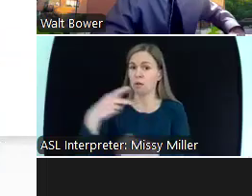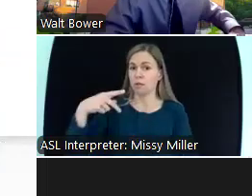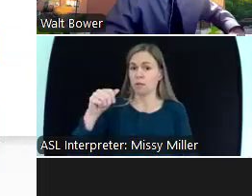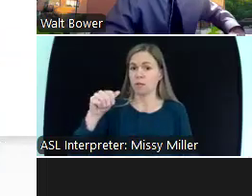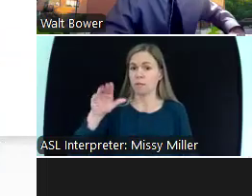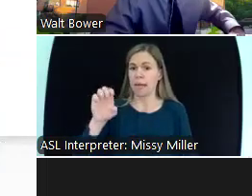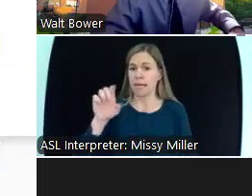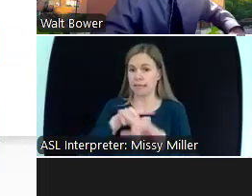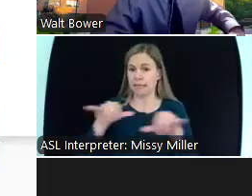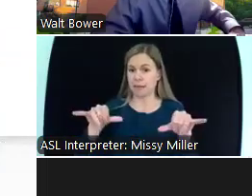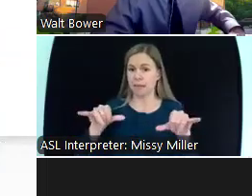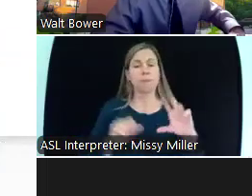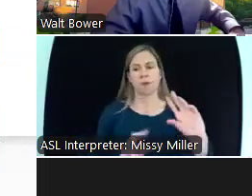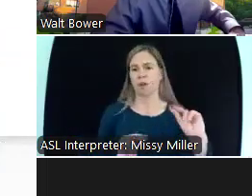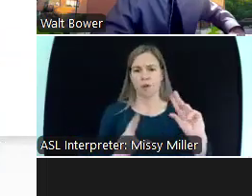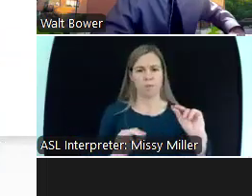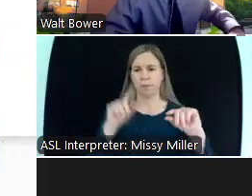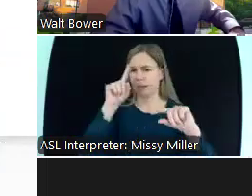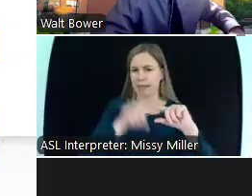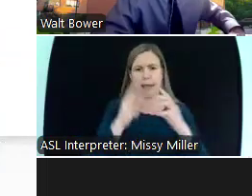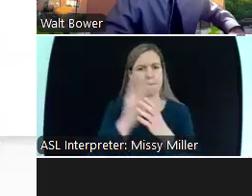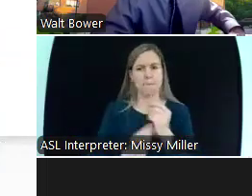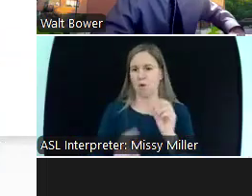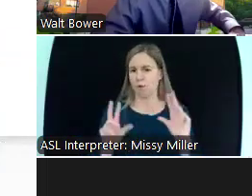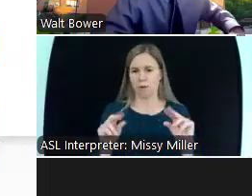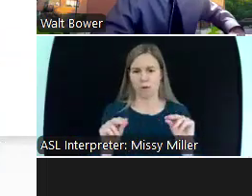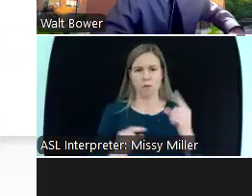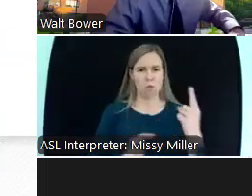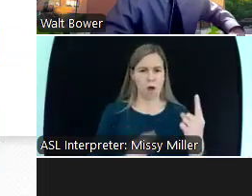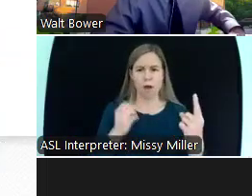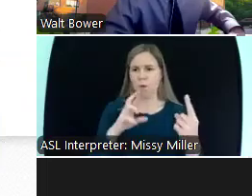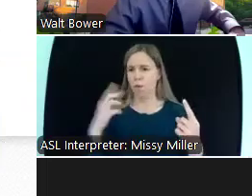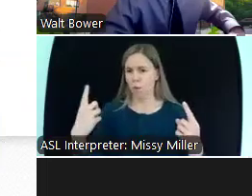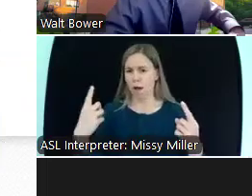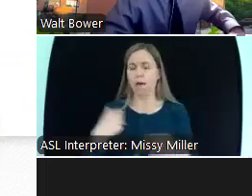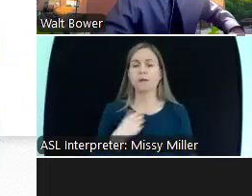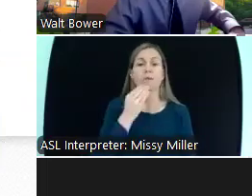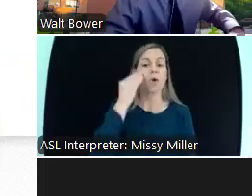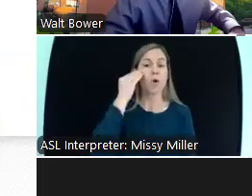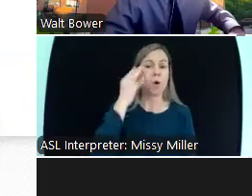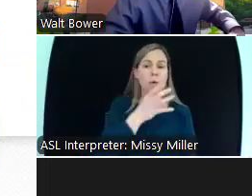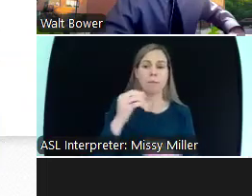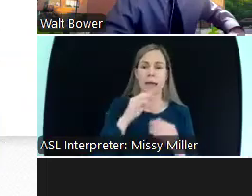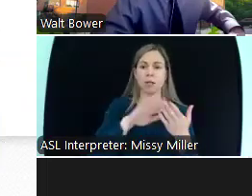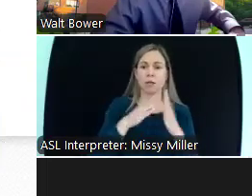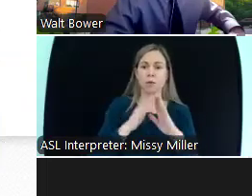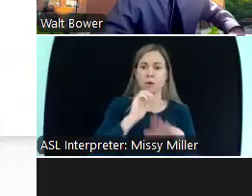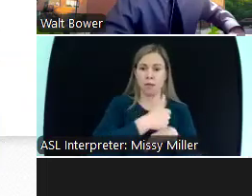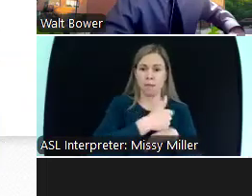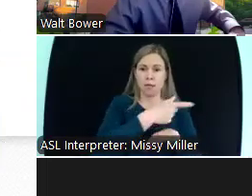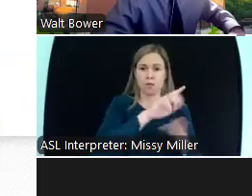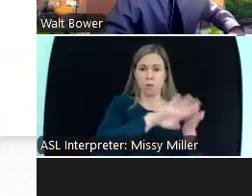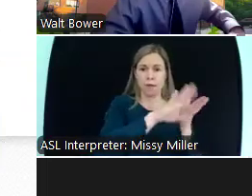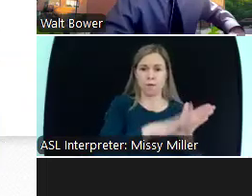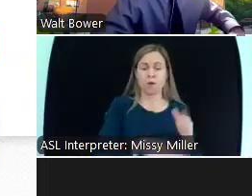be in both. So if you are in a home and community-based waiver, you have to do one or the other. You can